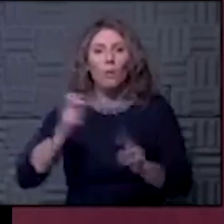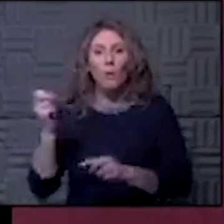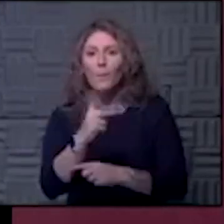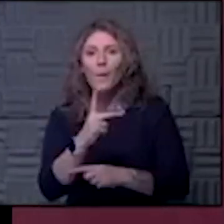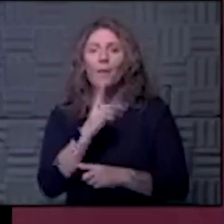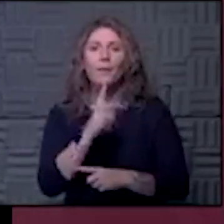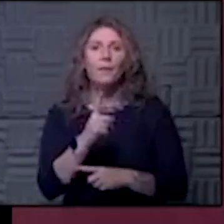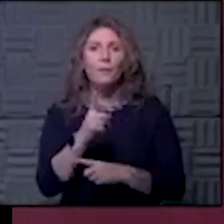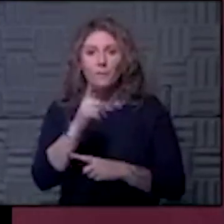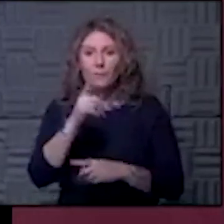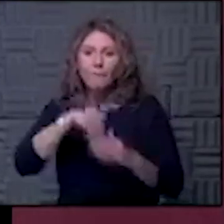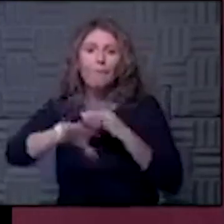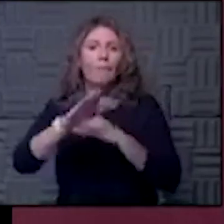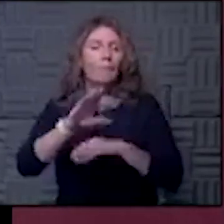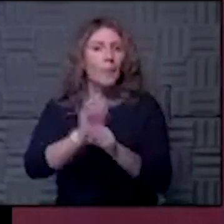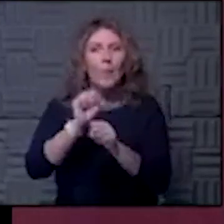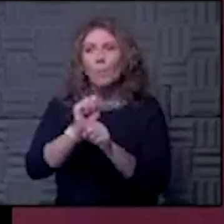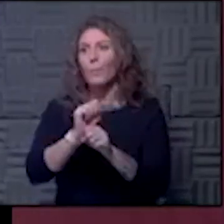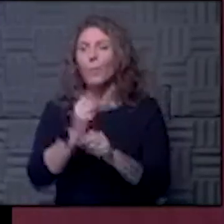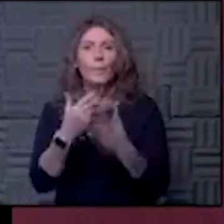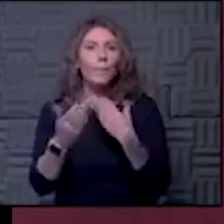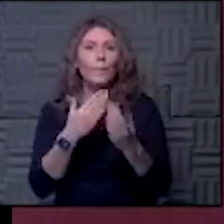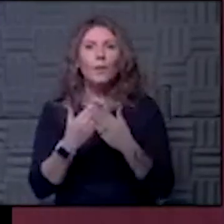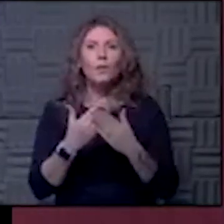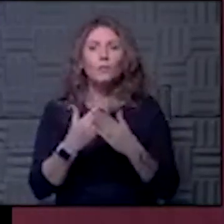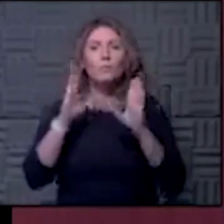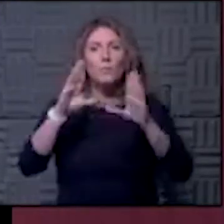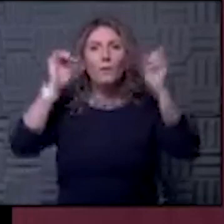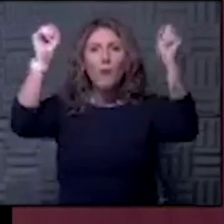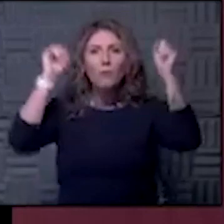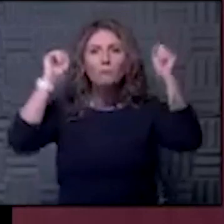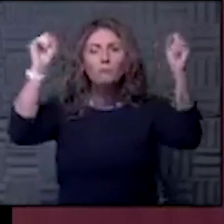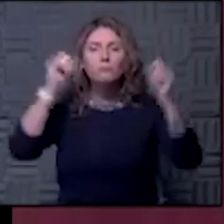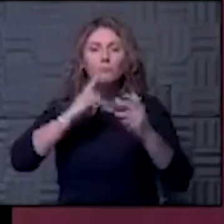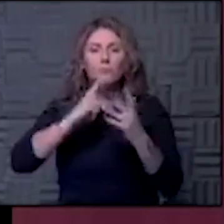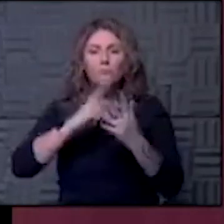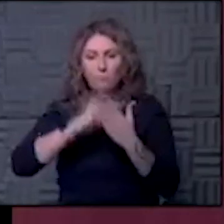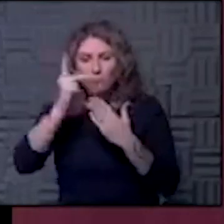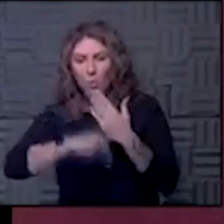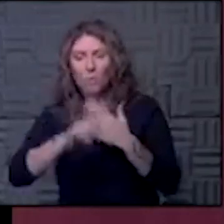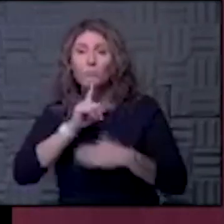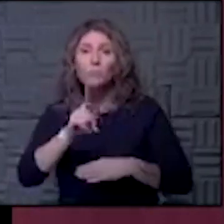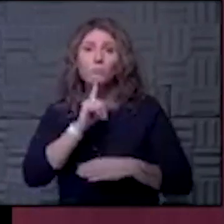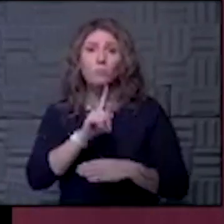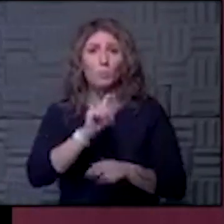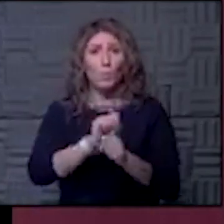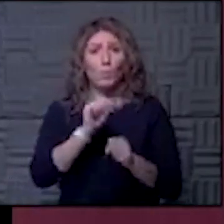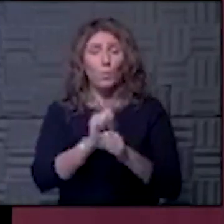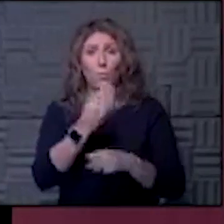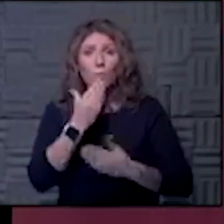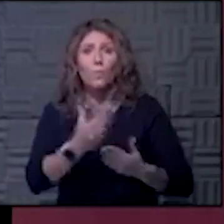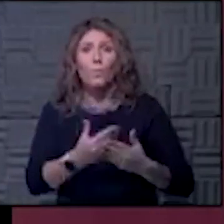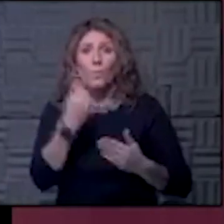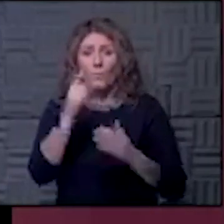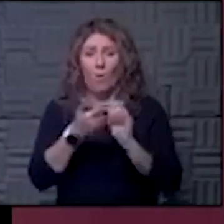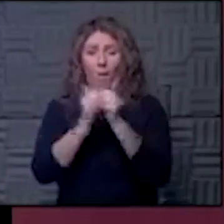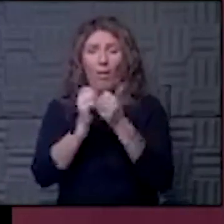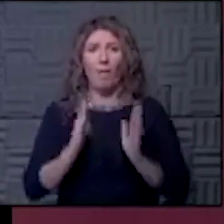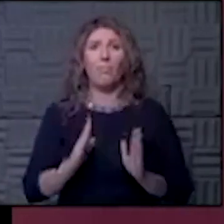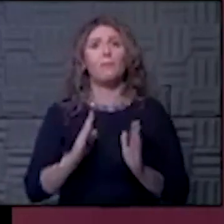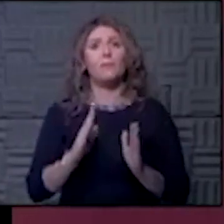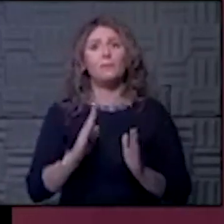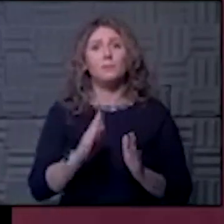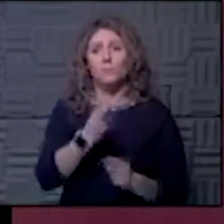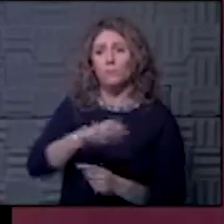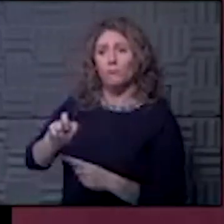go right back into things. There's a graded exercise program that has been evaluated and I think has worked very well for athletes who are returning to sports, because there